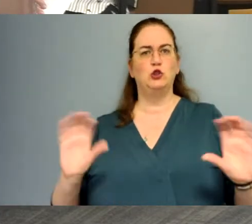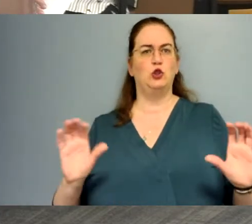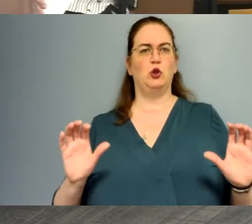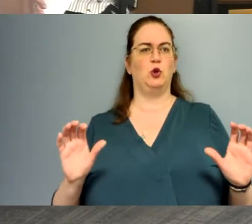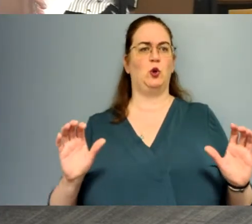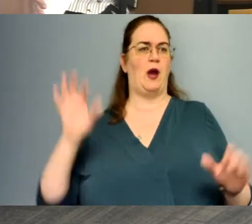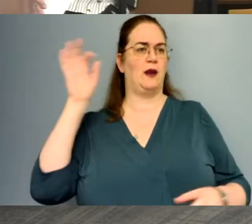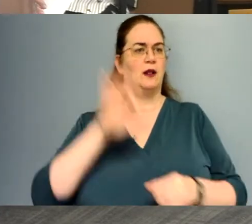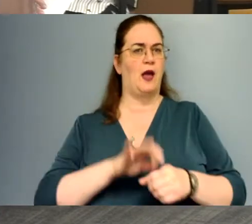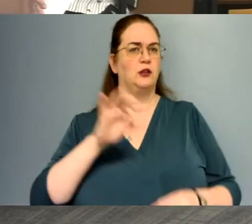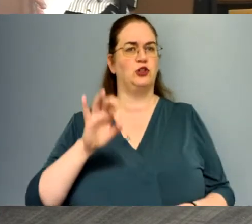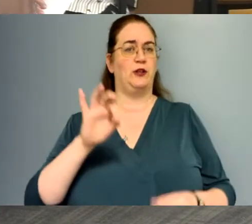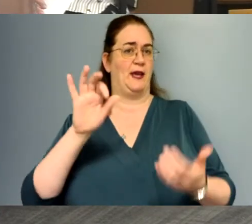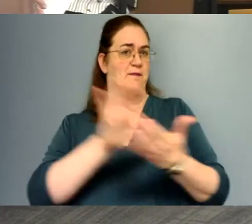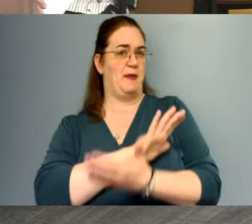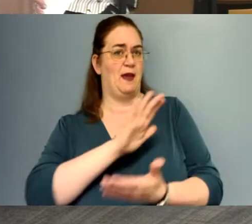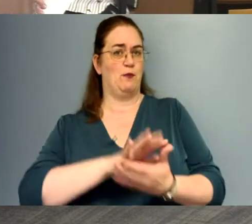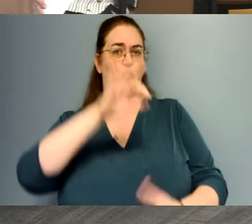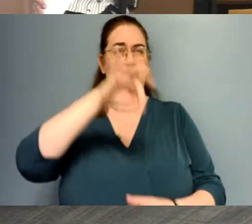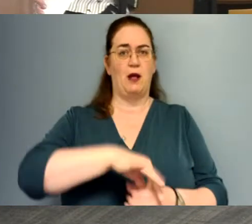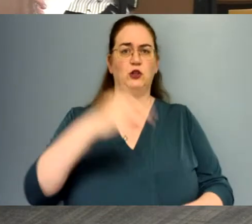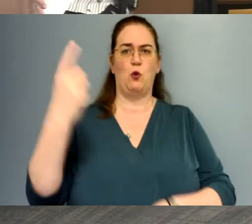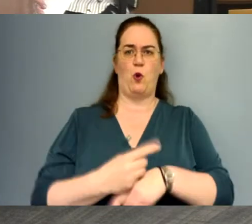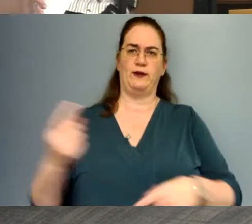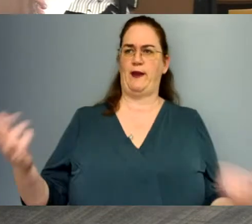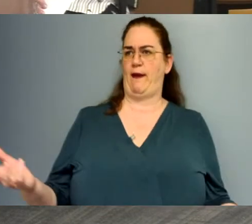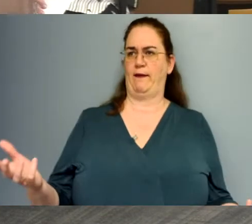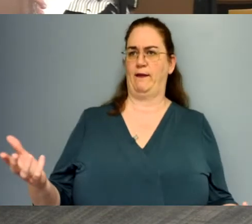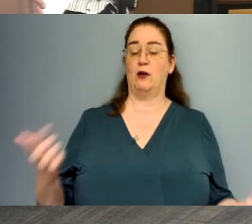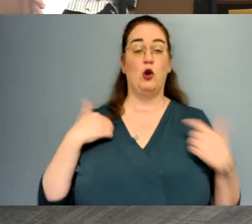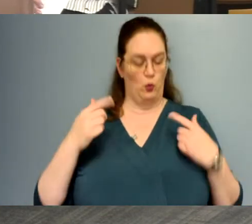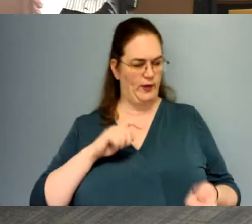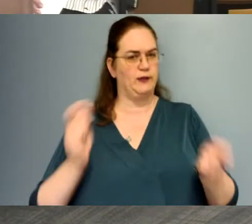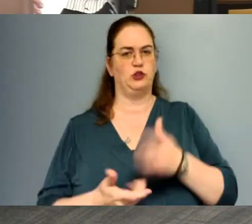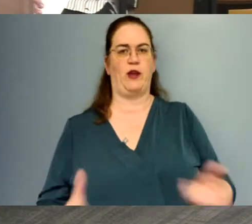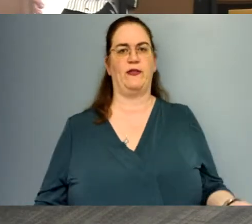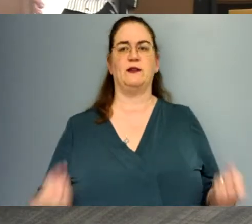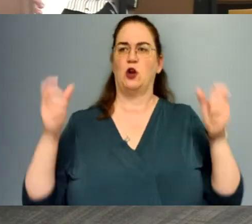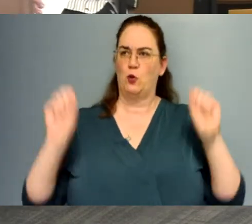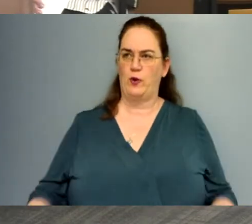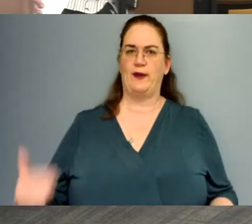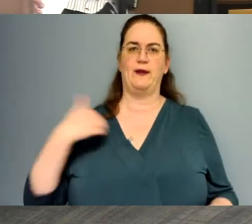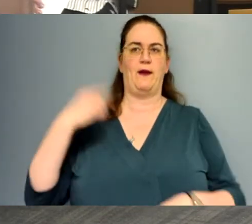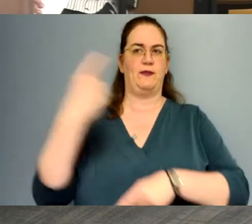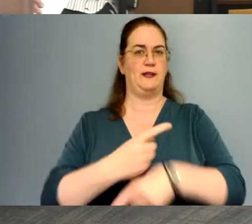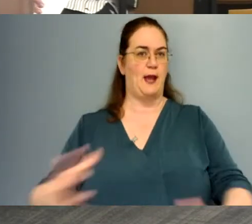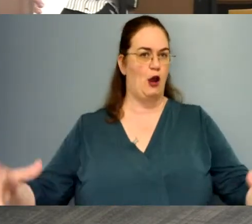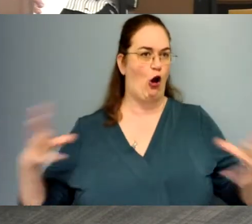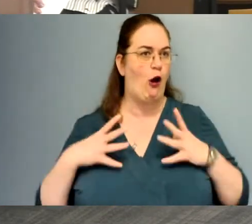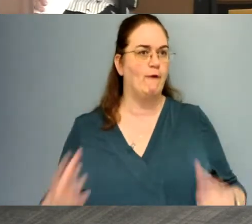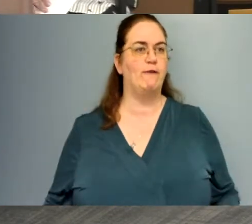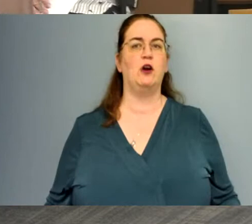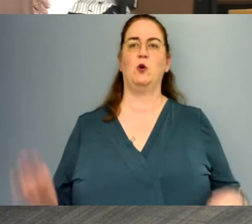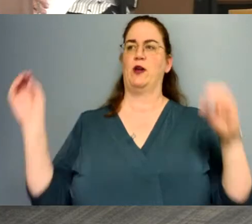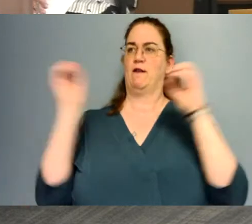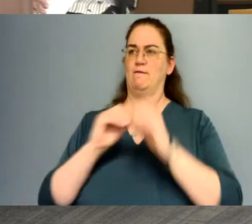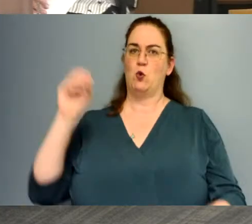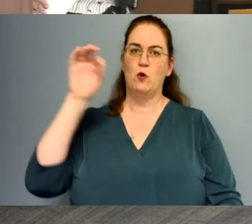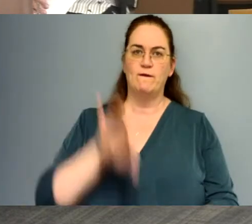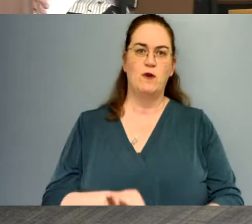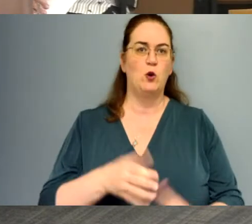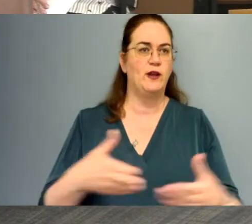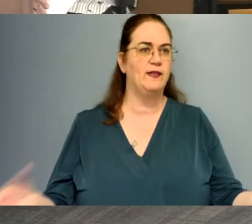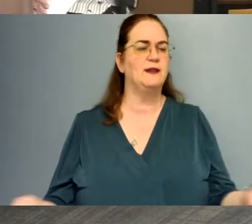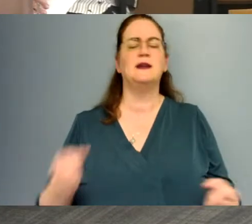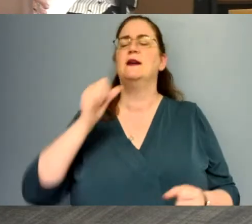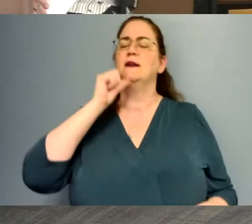an election in paper ballots in one day? We can change things. We can have the day off. We can have more voting things.